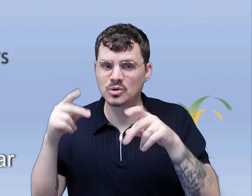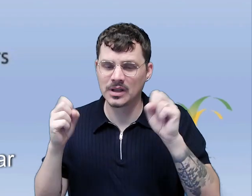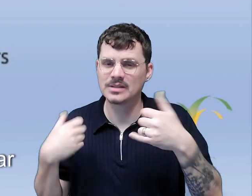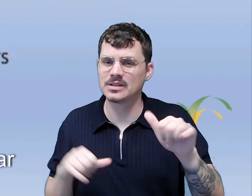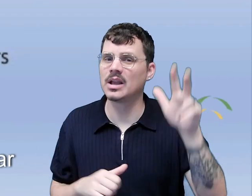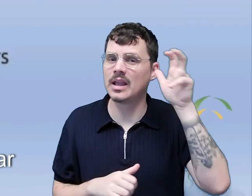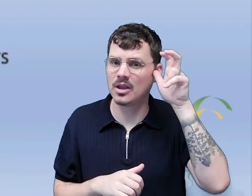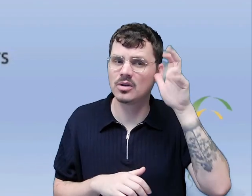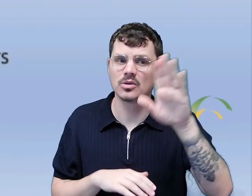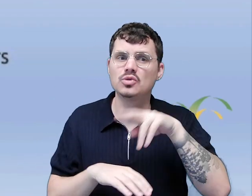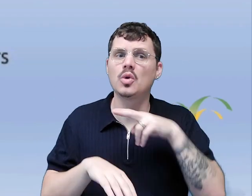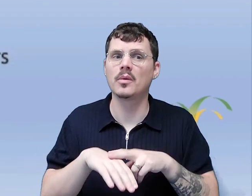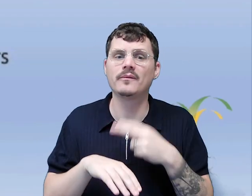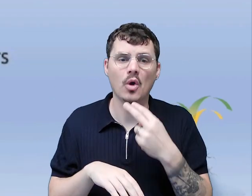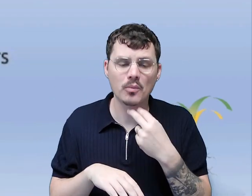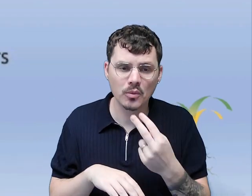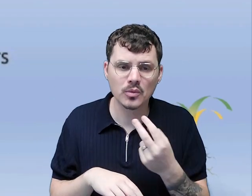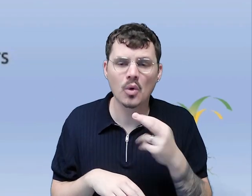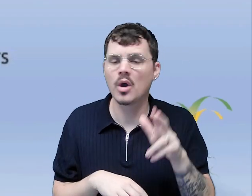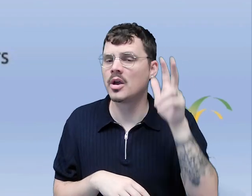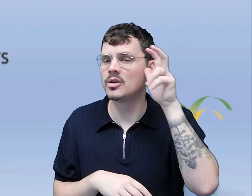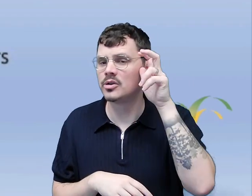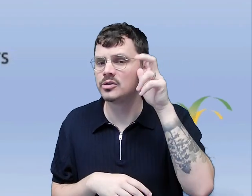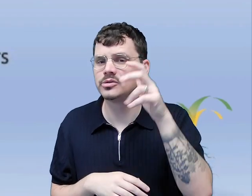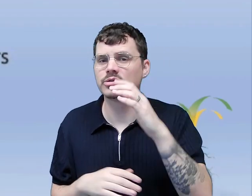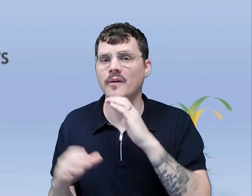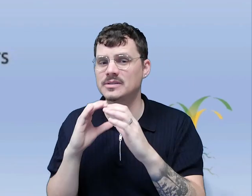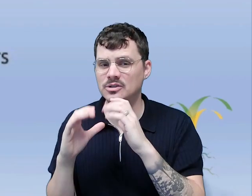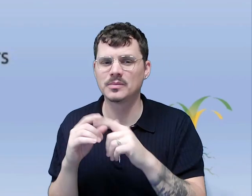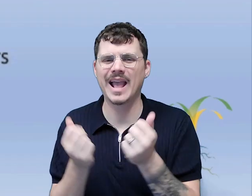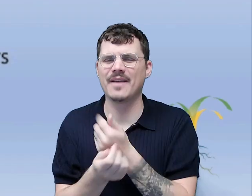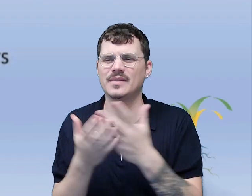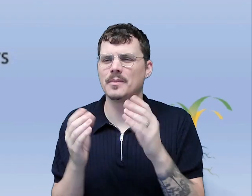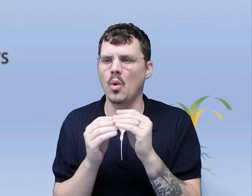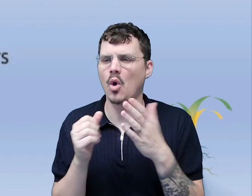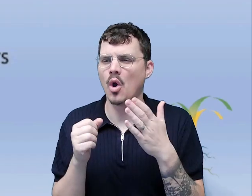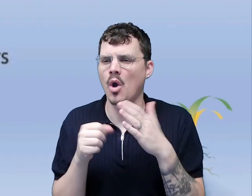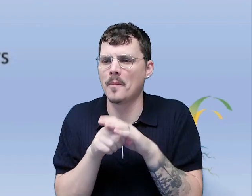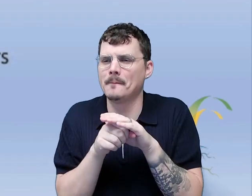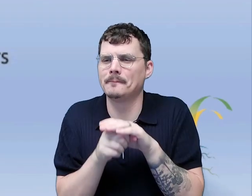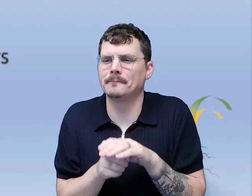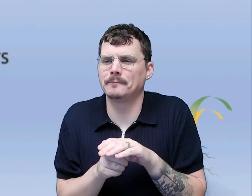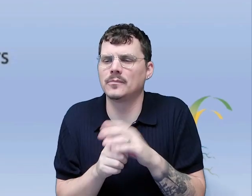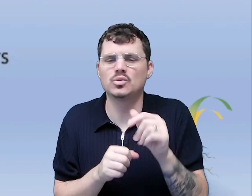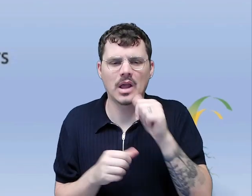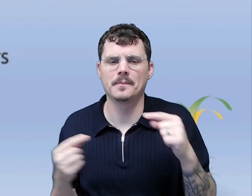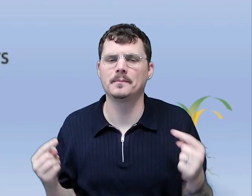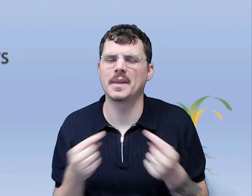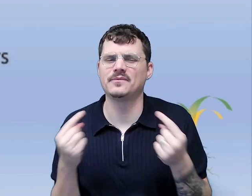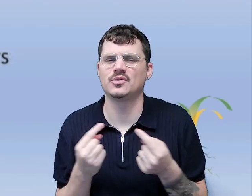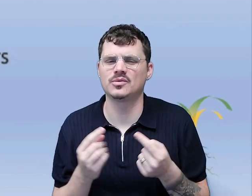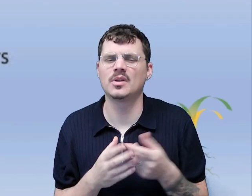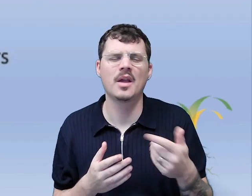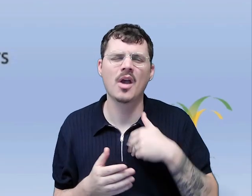person can still hear ordinary volumes. They can hear conversation, but everything's muted, so it's not